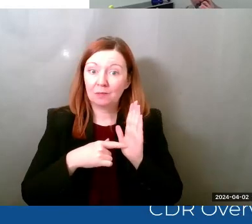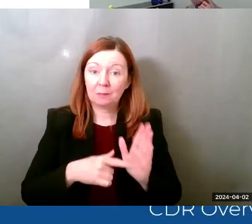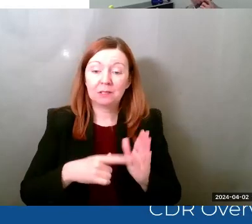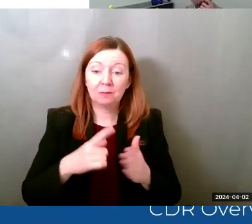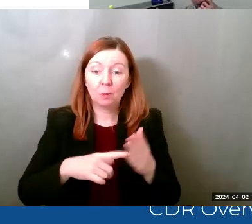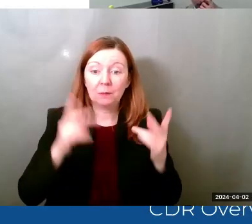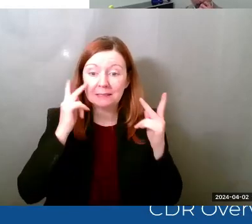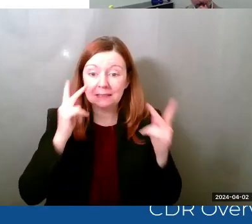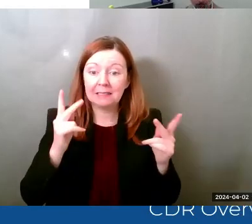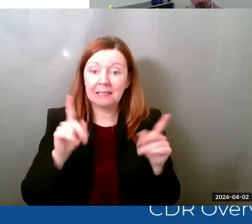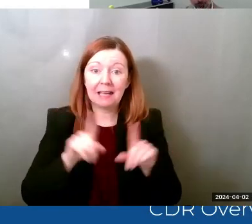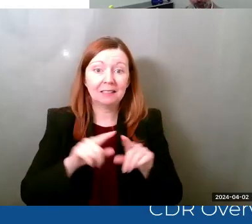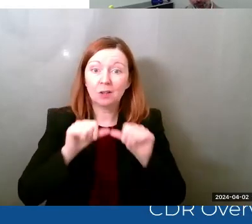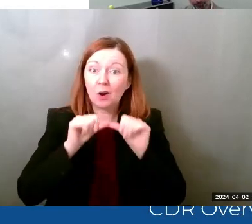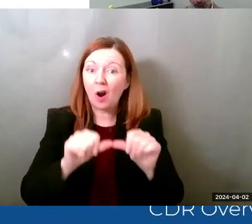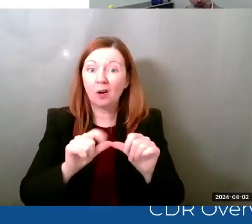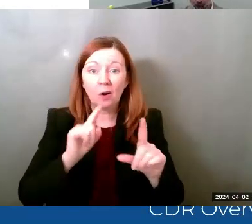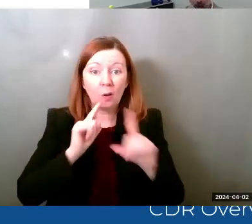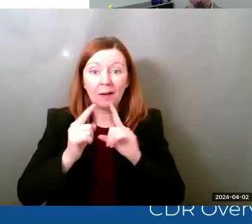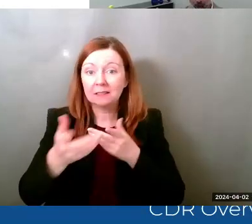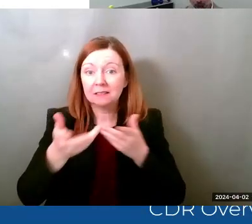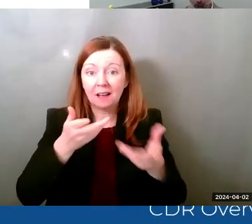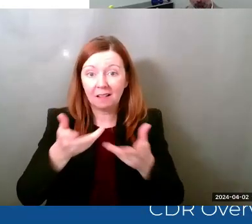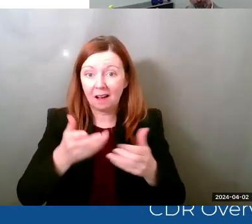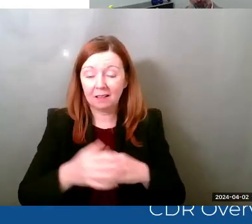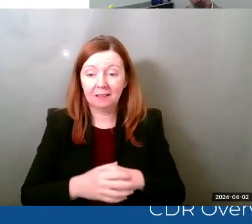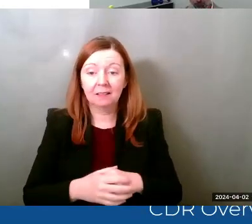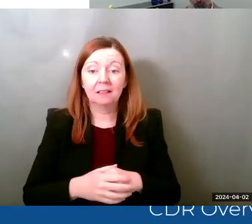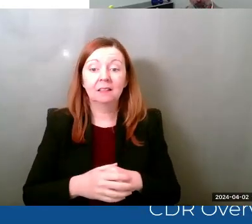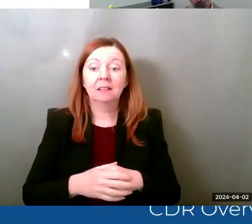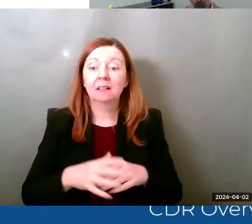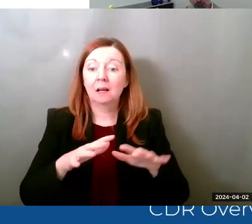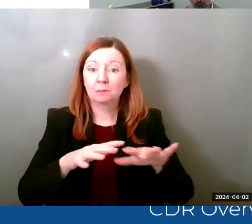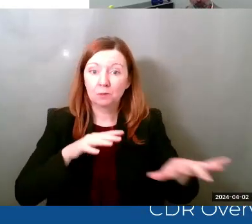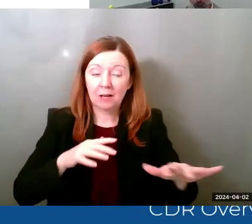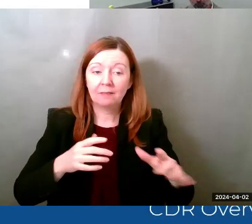an ongoing dialogue through the TEMP, the Traffic Event